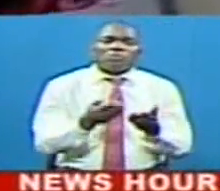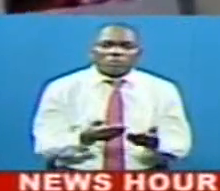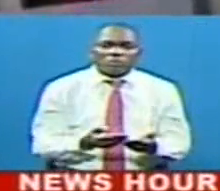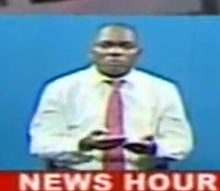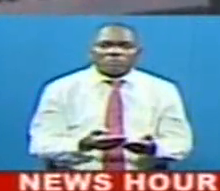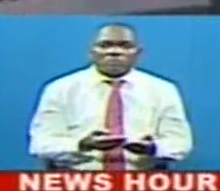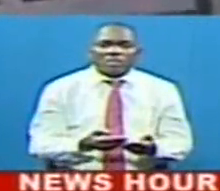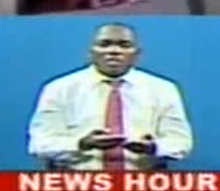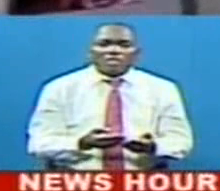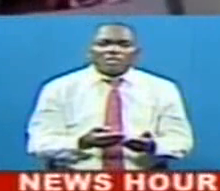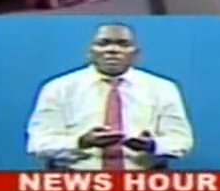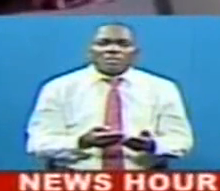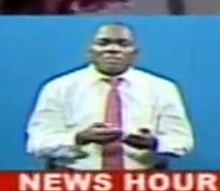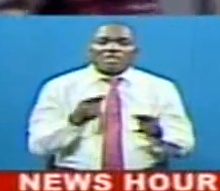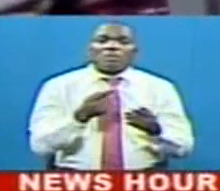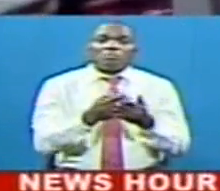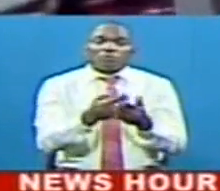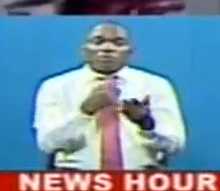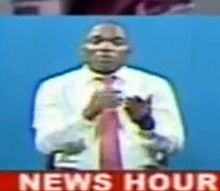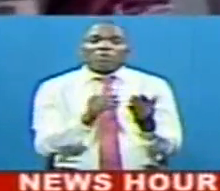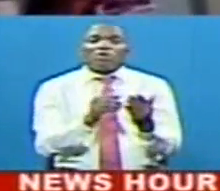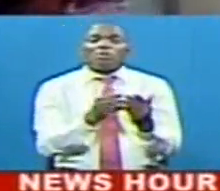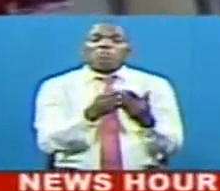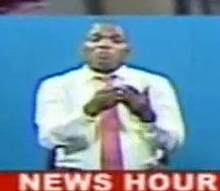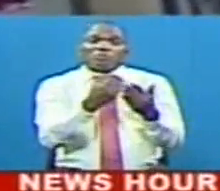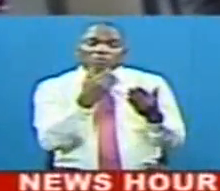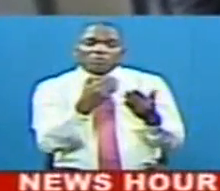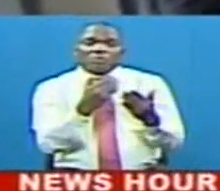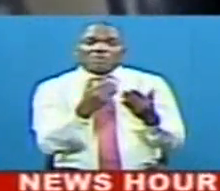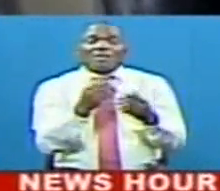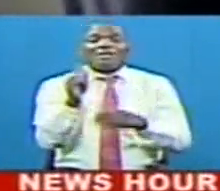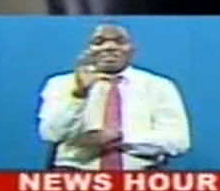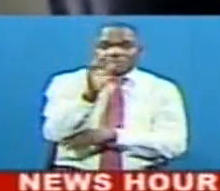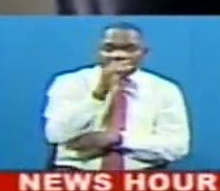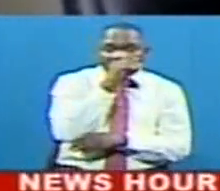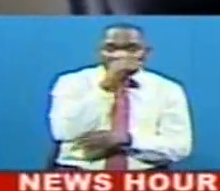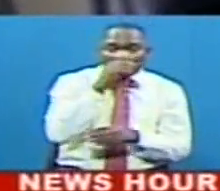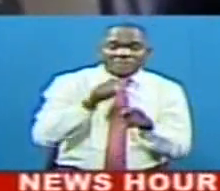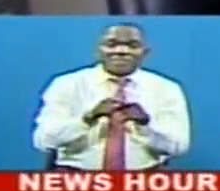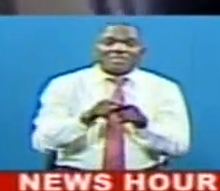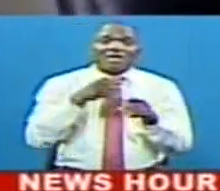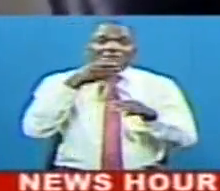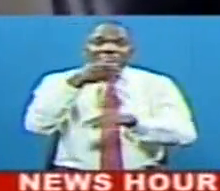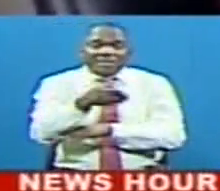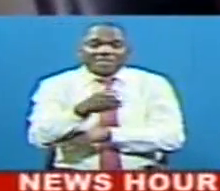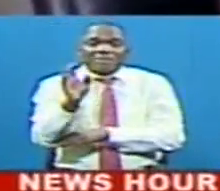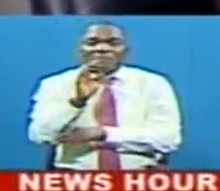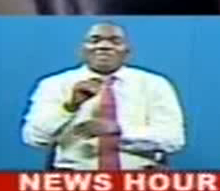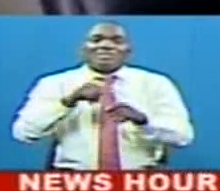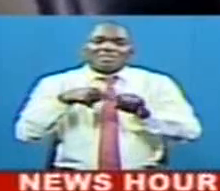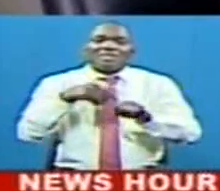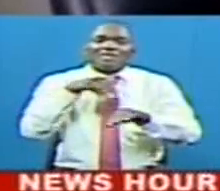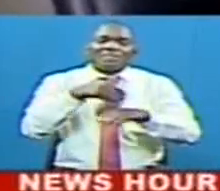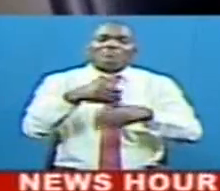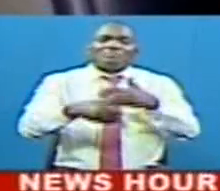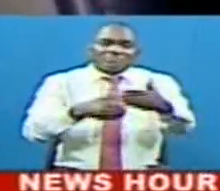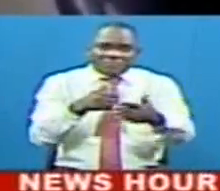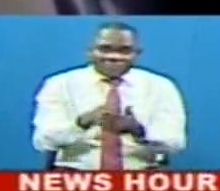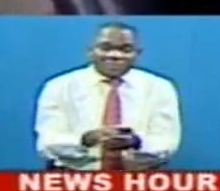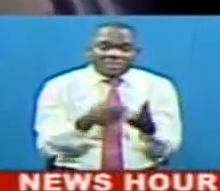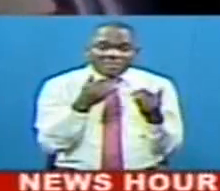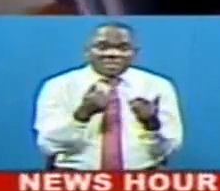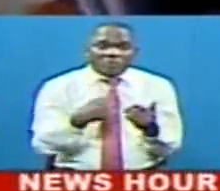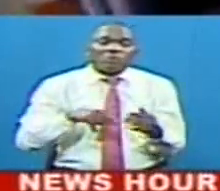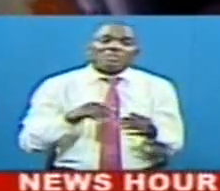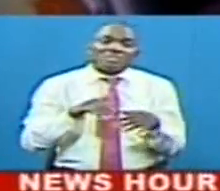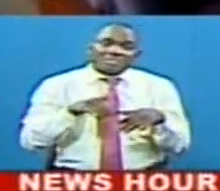campus before Christmas. And after Christmas, we have started, and so far, we